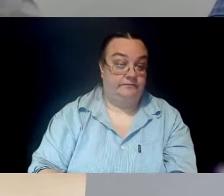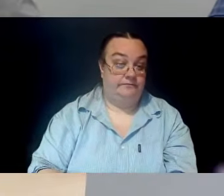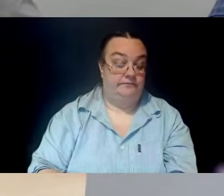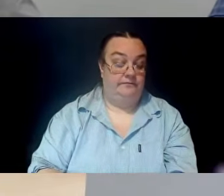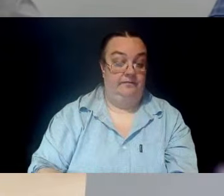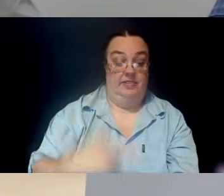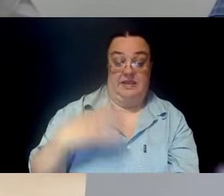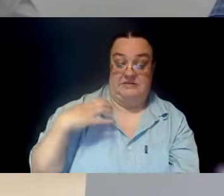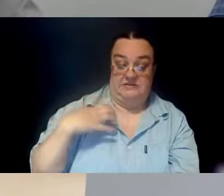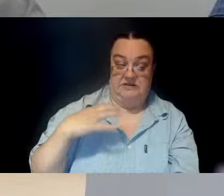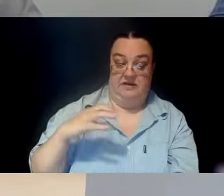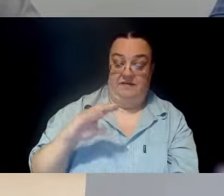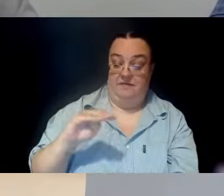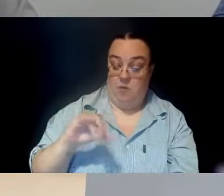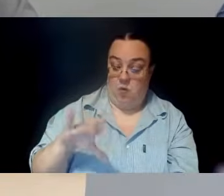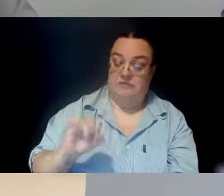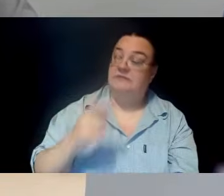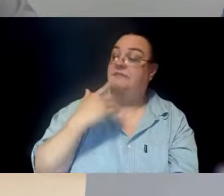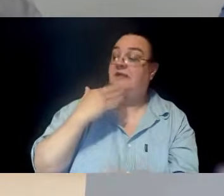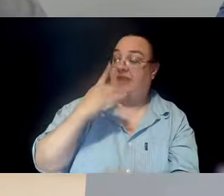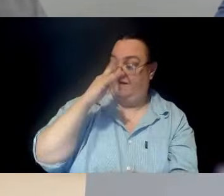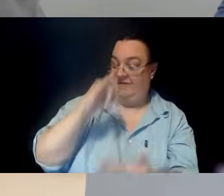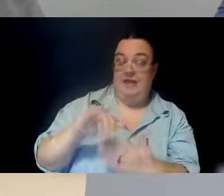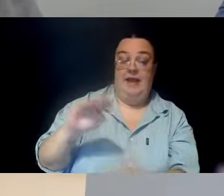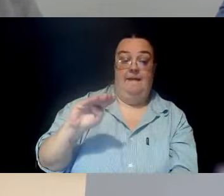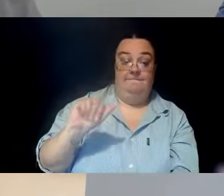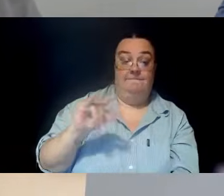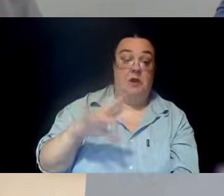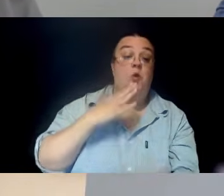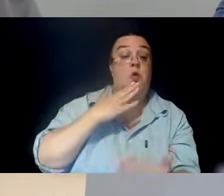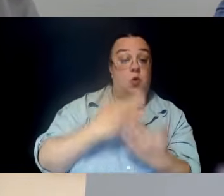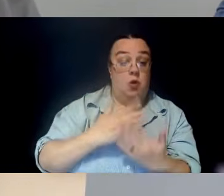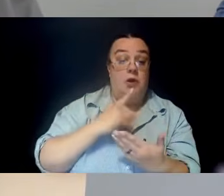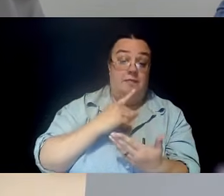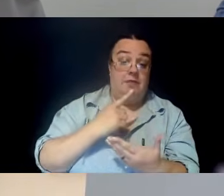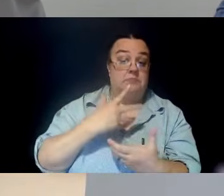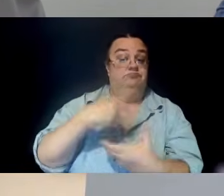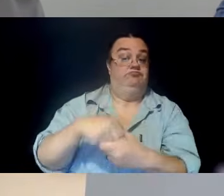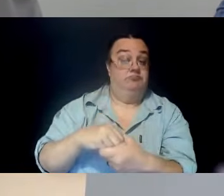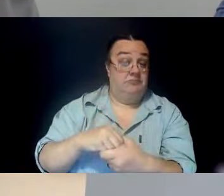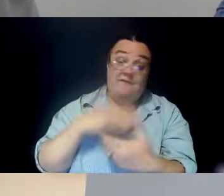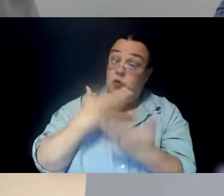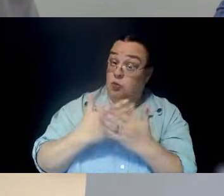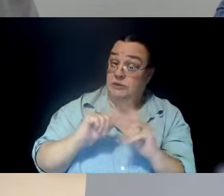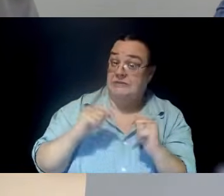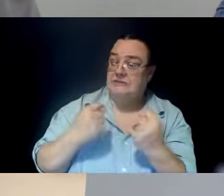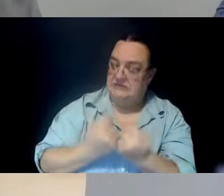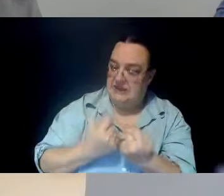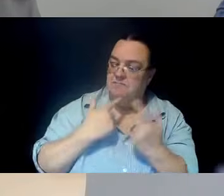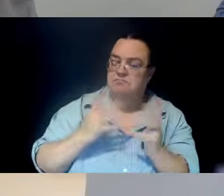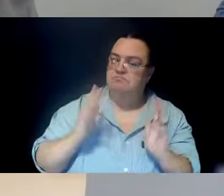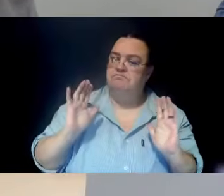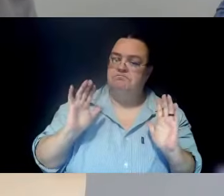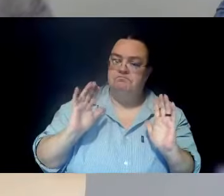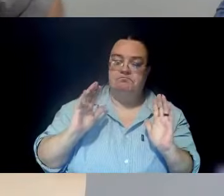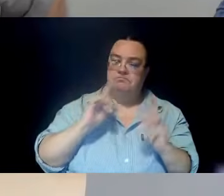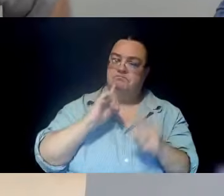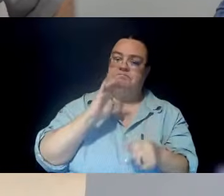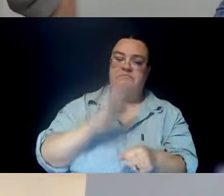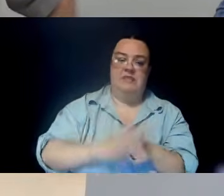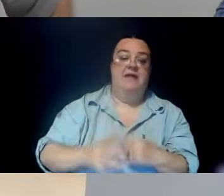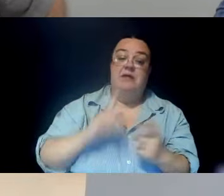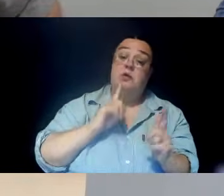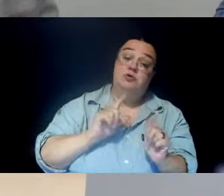Thank you for that, Mayor. It's good to be part of a good team. I'll leave it at that. And certainly a challenging night,